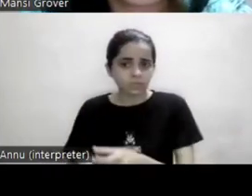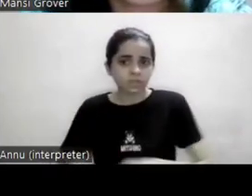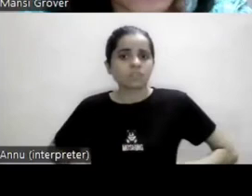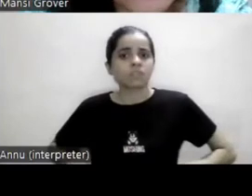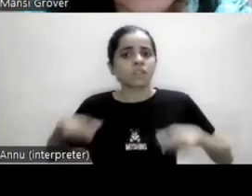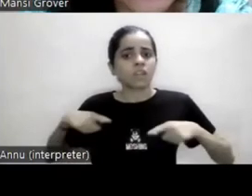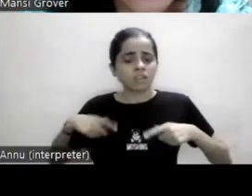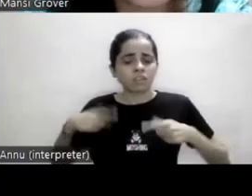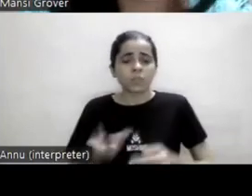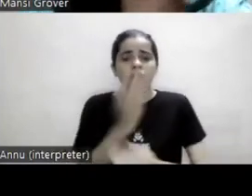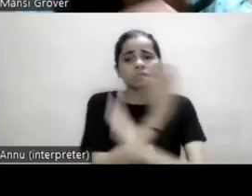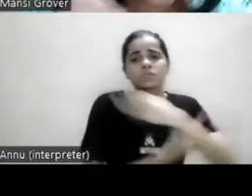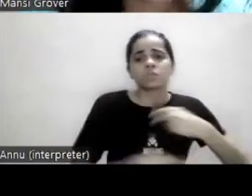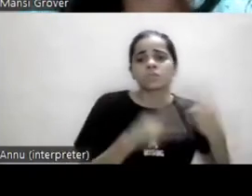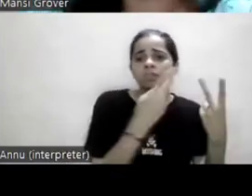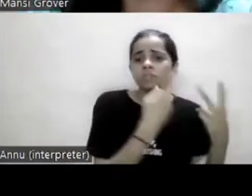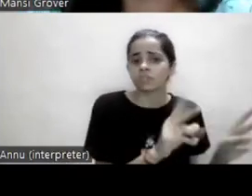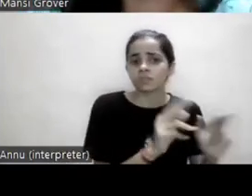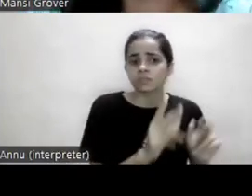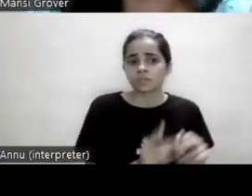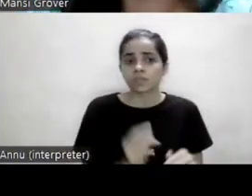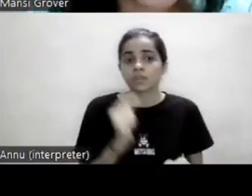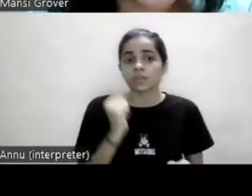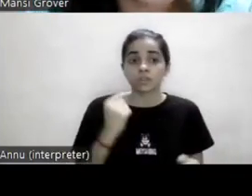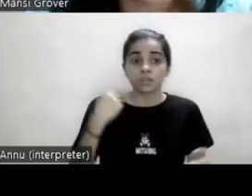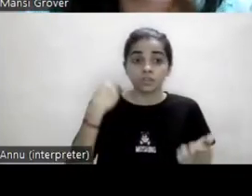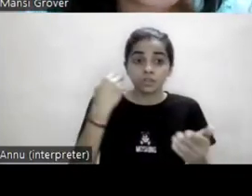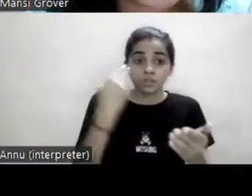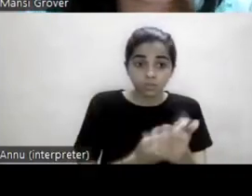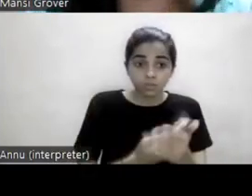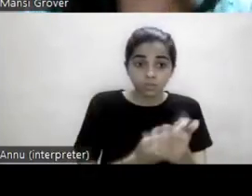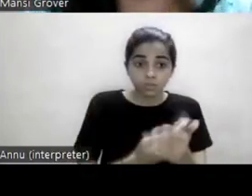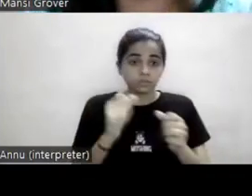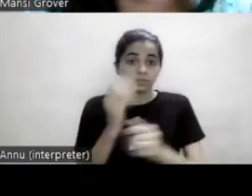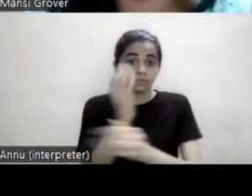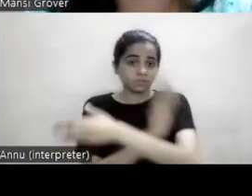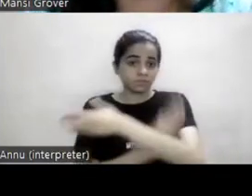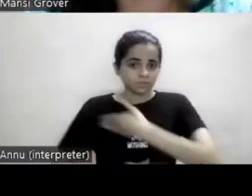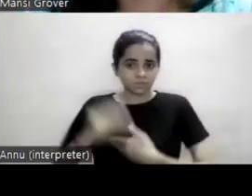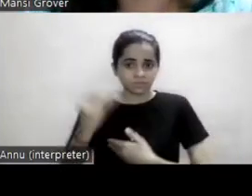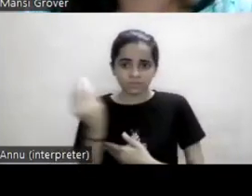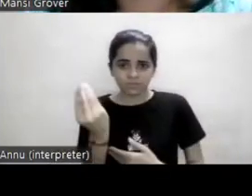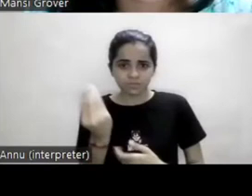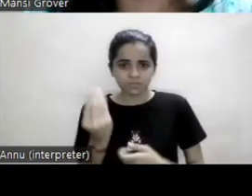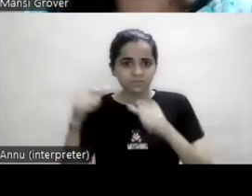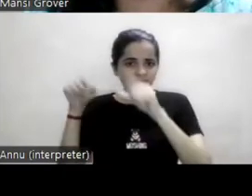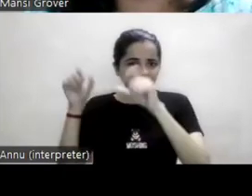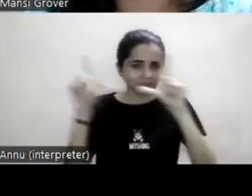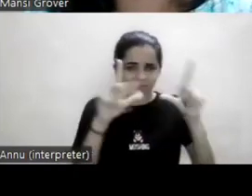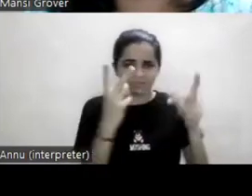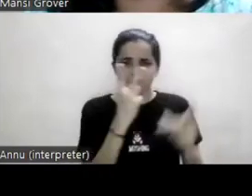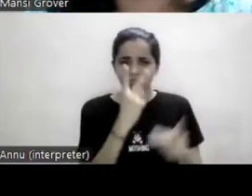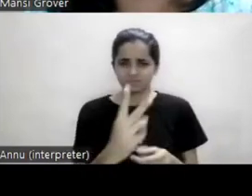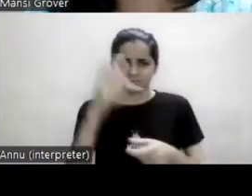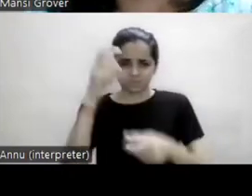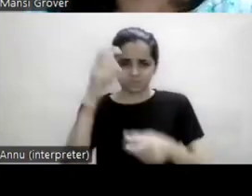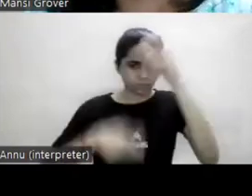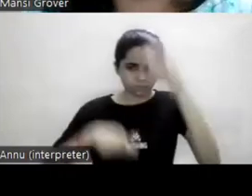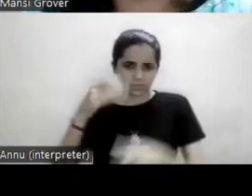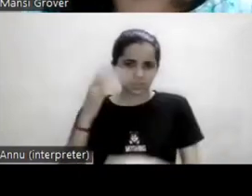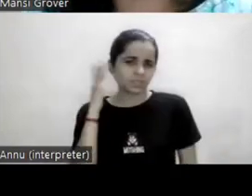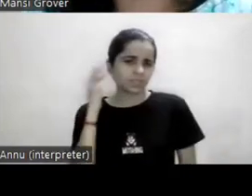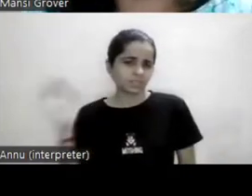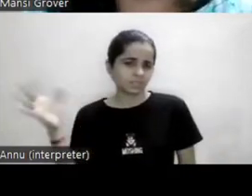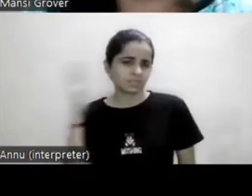lives. Thus, there is a coherence, I feel, to disability imagery that has been ignored through